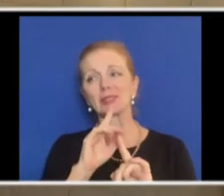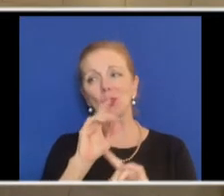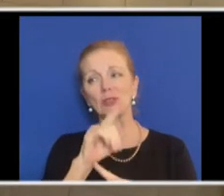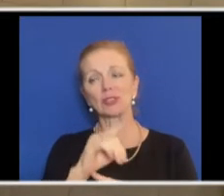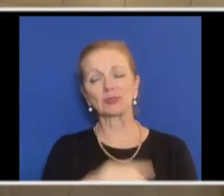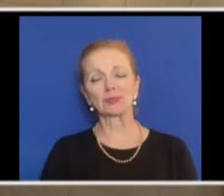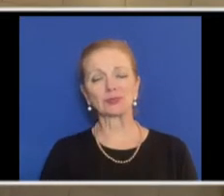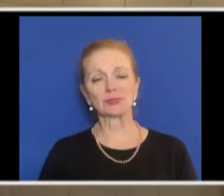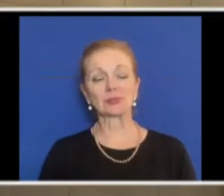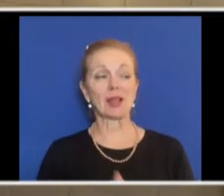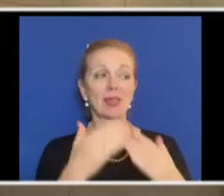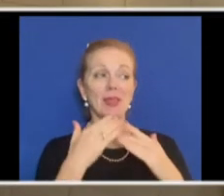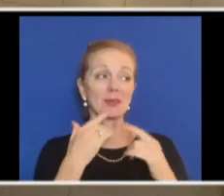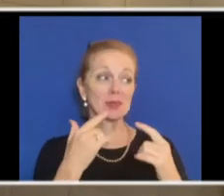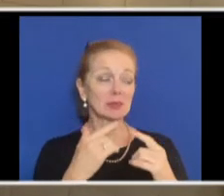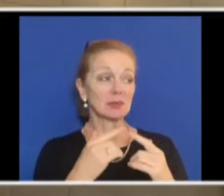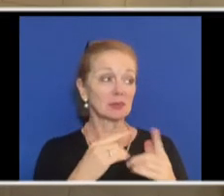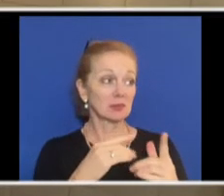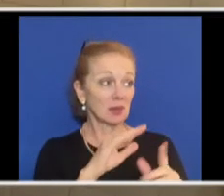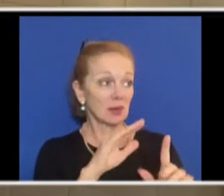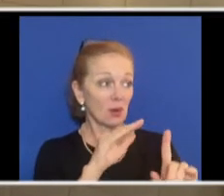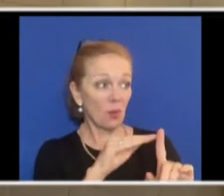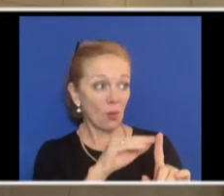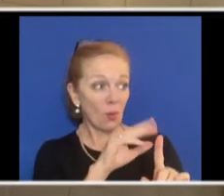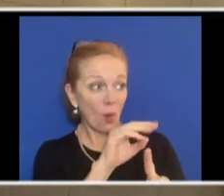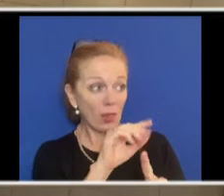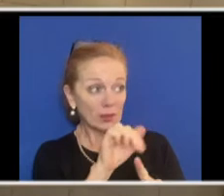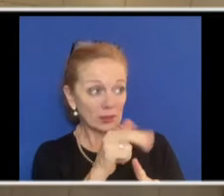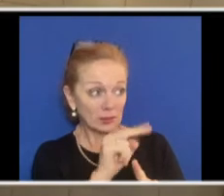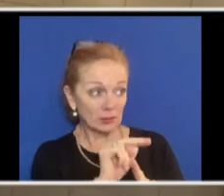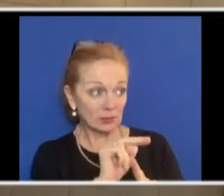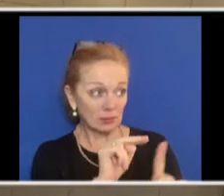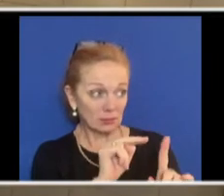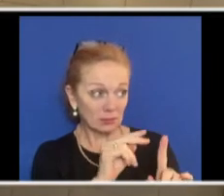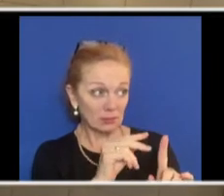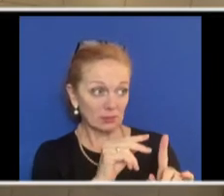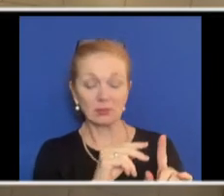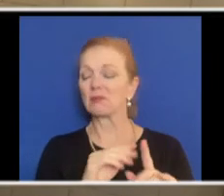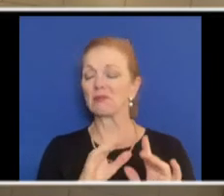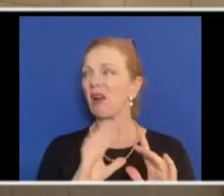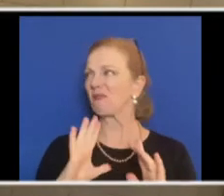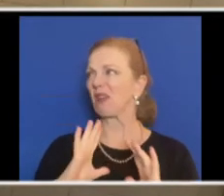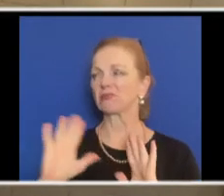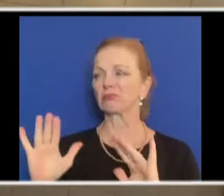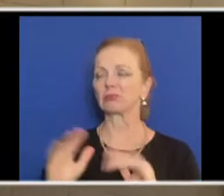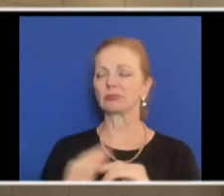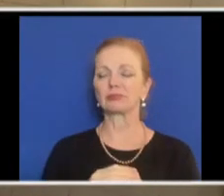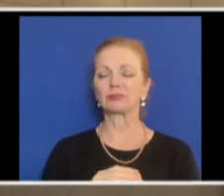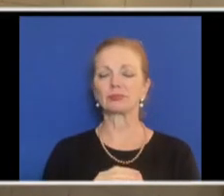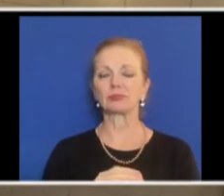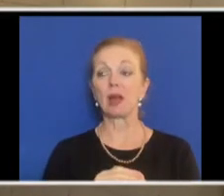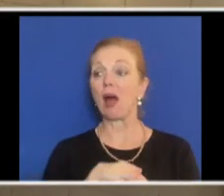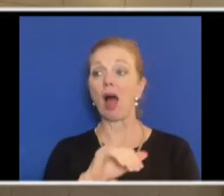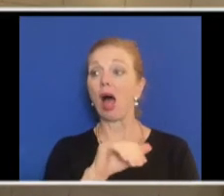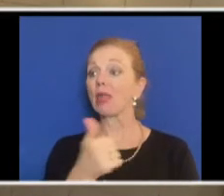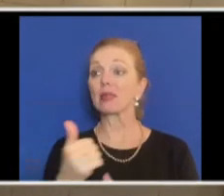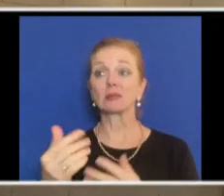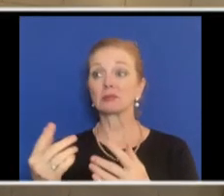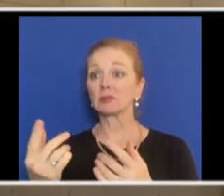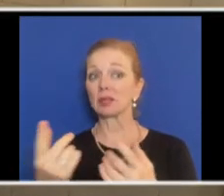much Ms watlington did you have your hand up I did but I'm okay right now you very much any further questions comments